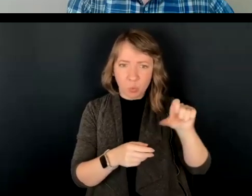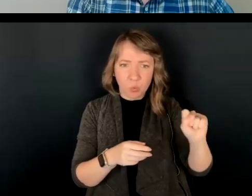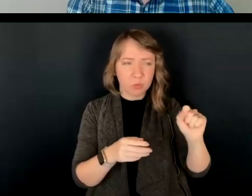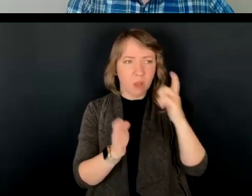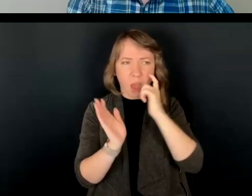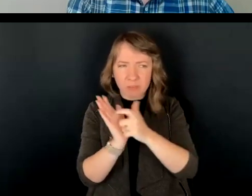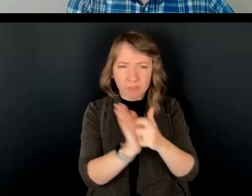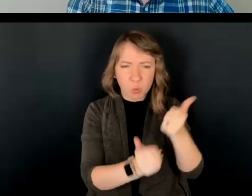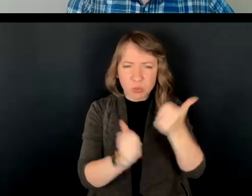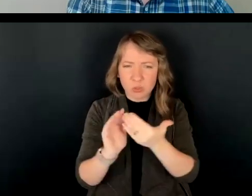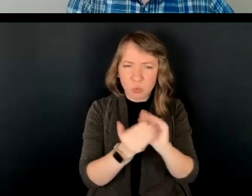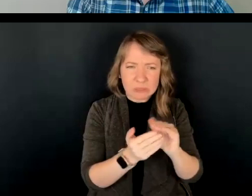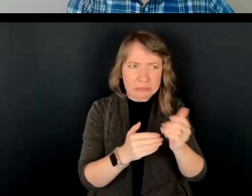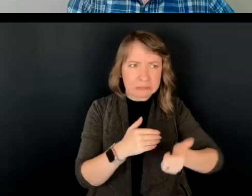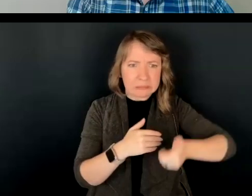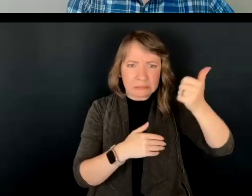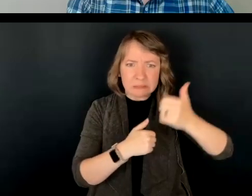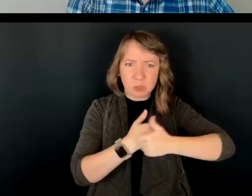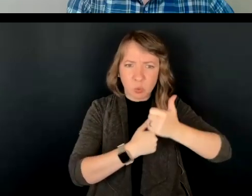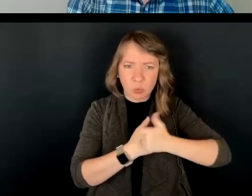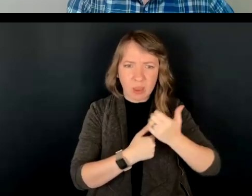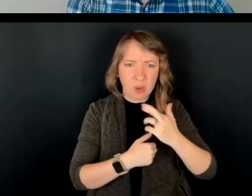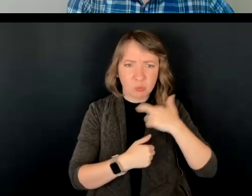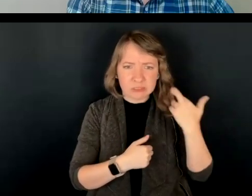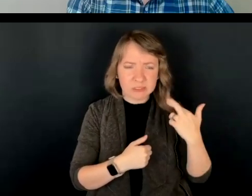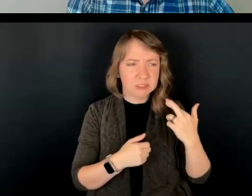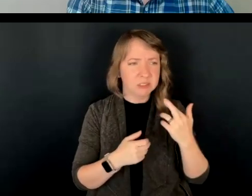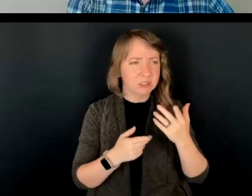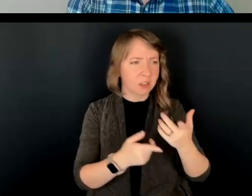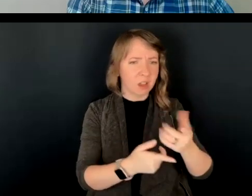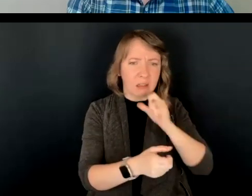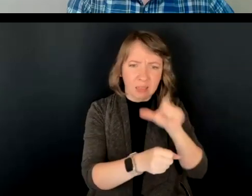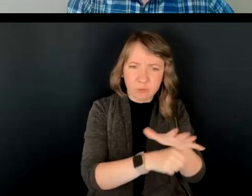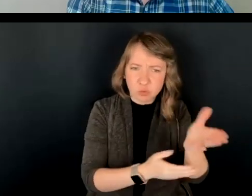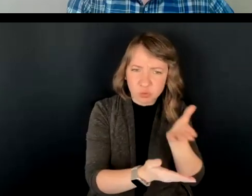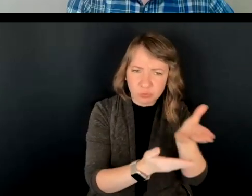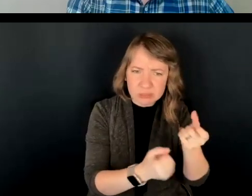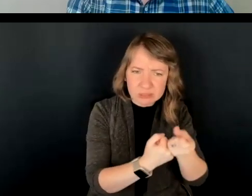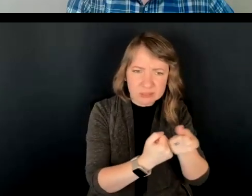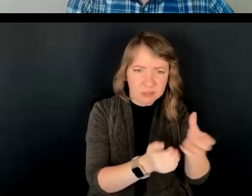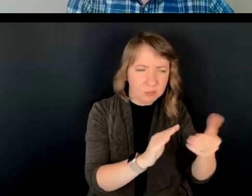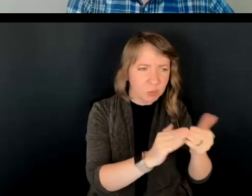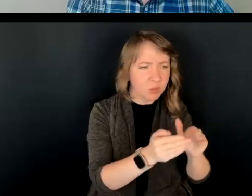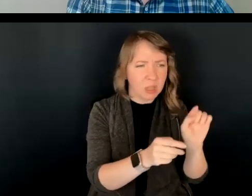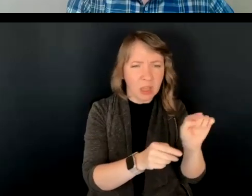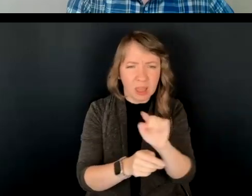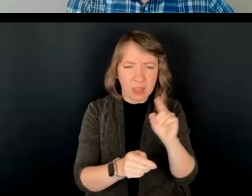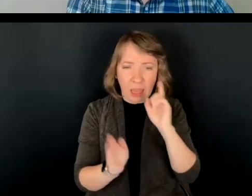risk, and especially underserved communities. So there's a whole lot of